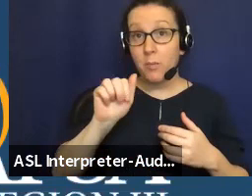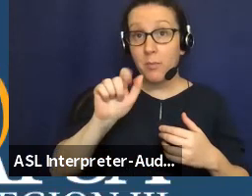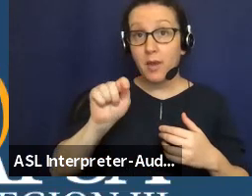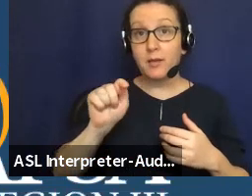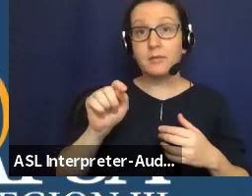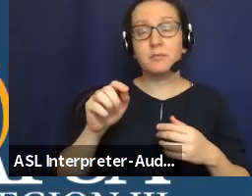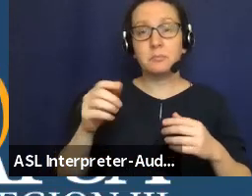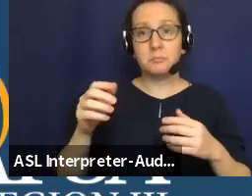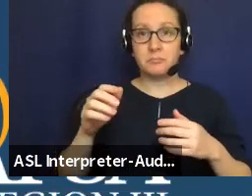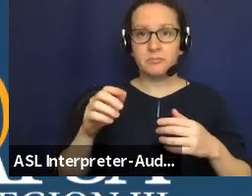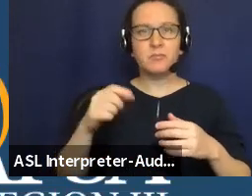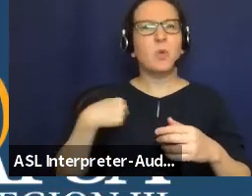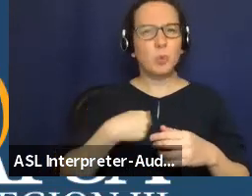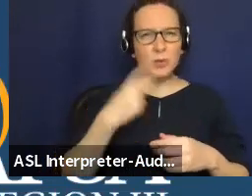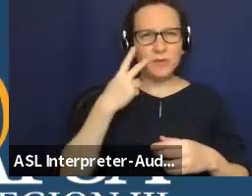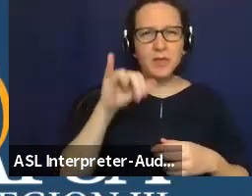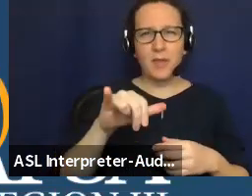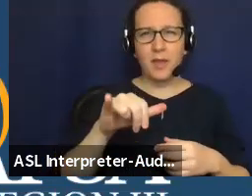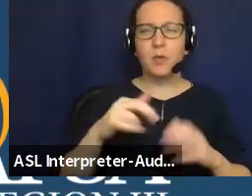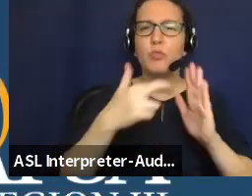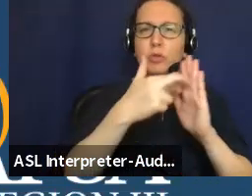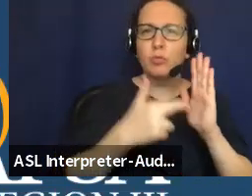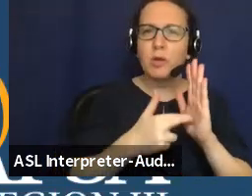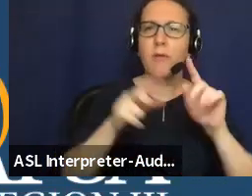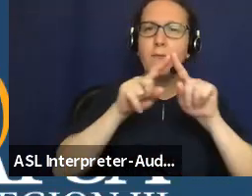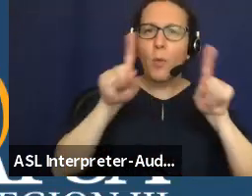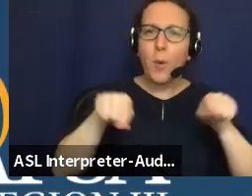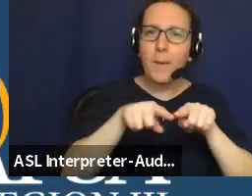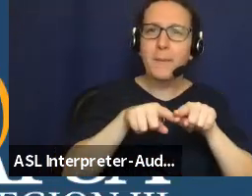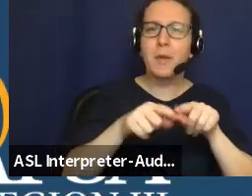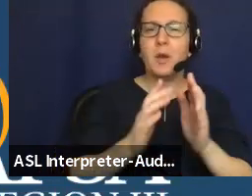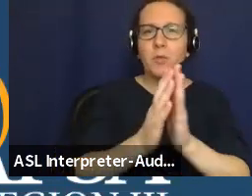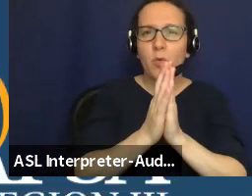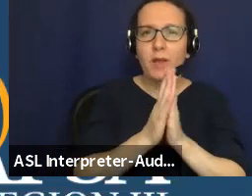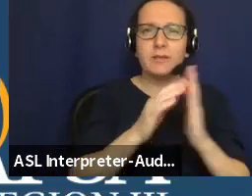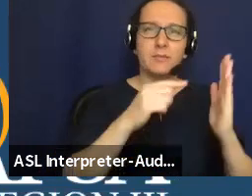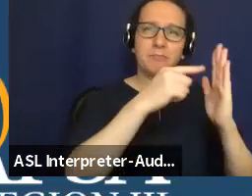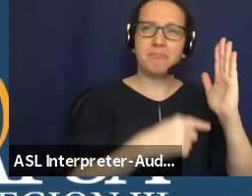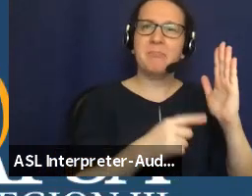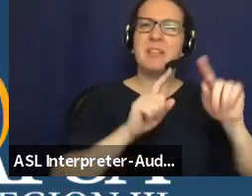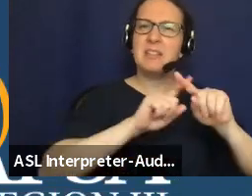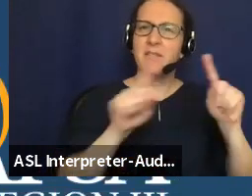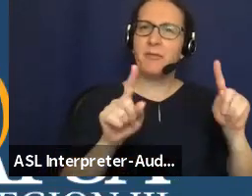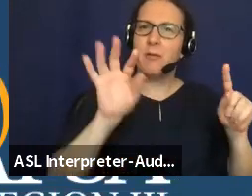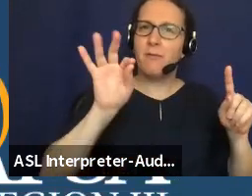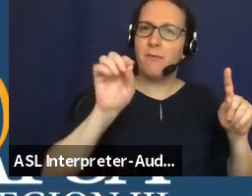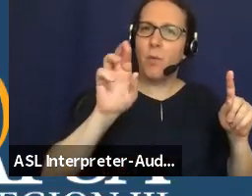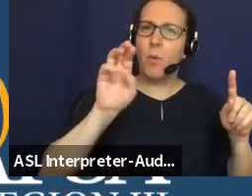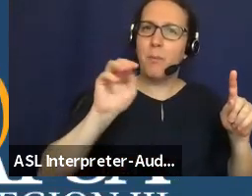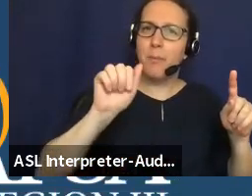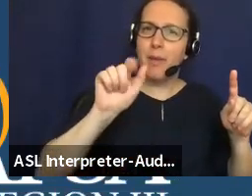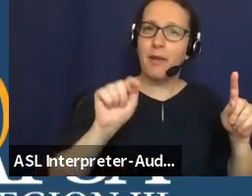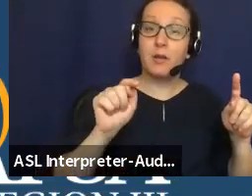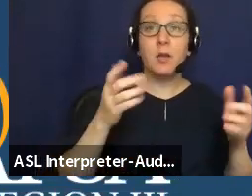that we've seen through registration forms and requests. Some people might want the PowerPoint ahead of time or any materials that